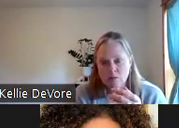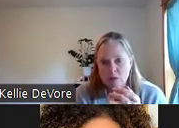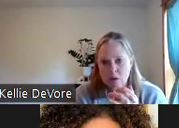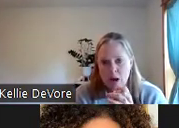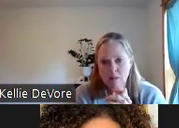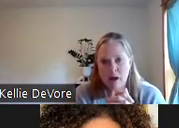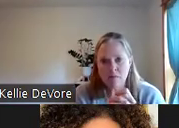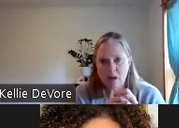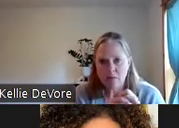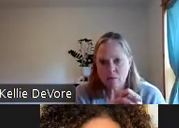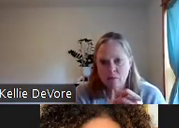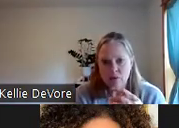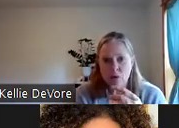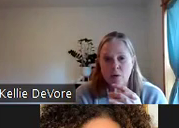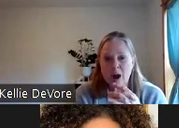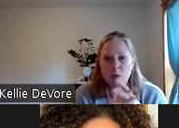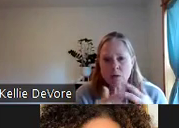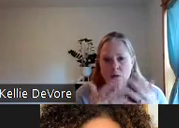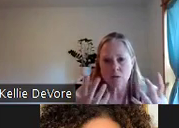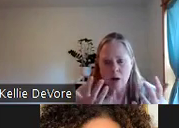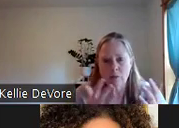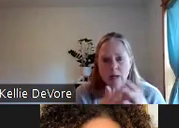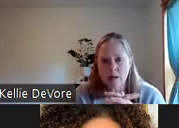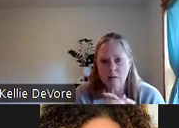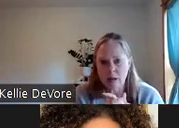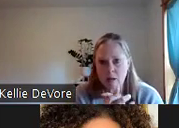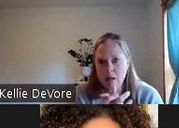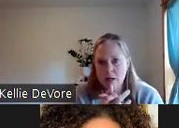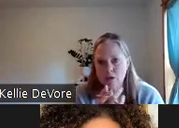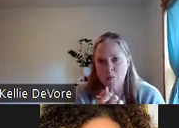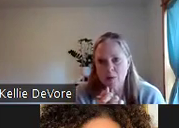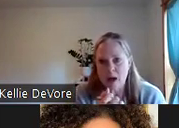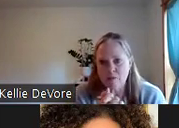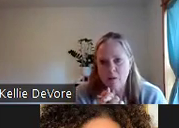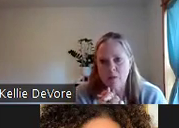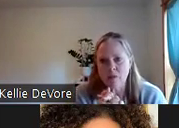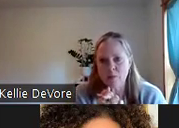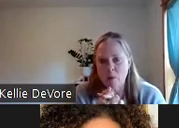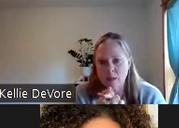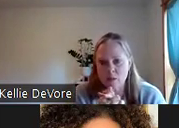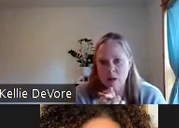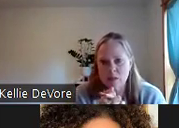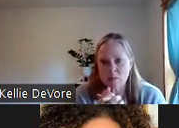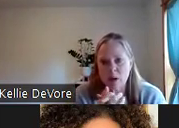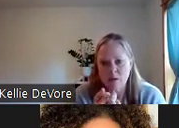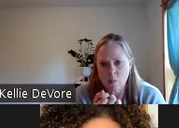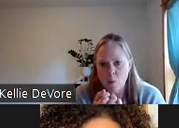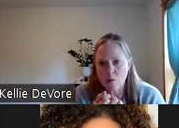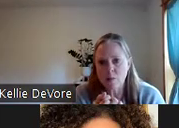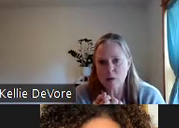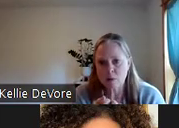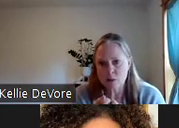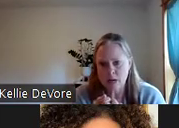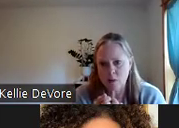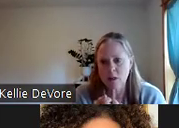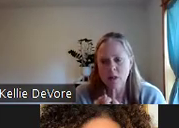nutrition services are not live yet. Therefore, there's no network. So there's not really anything to apply for at this point. So I suspect that more